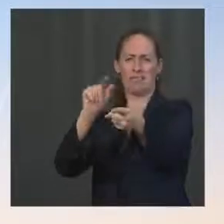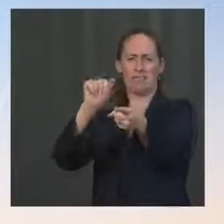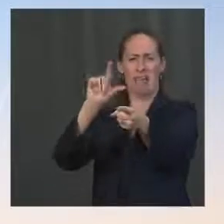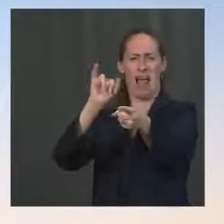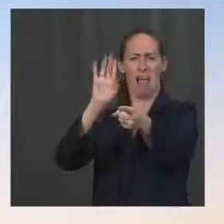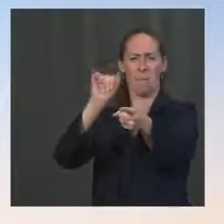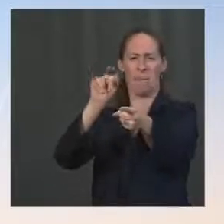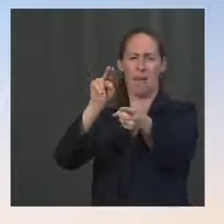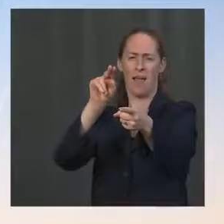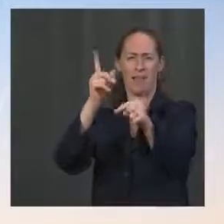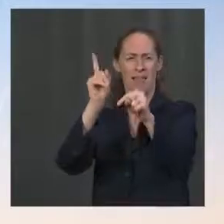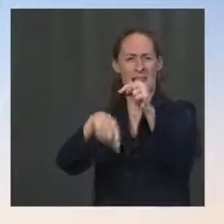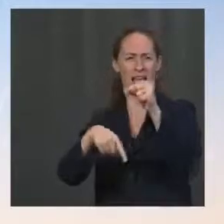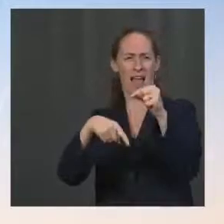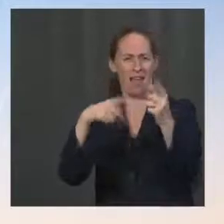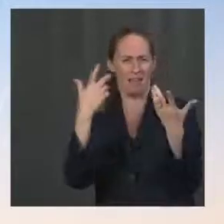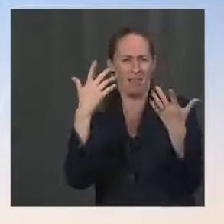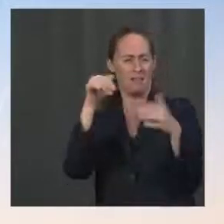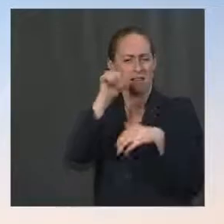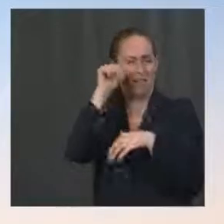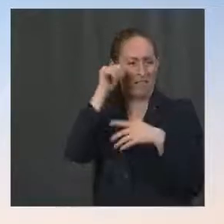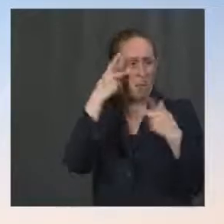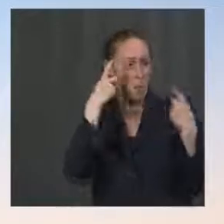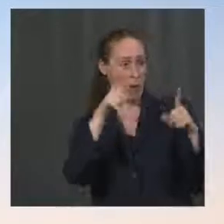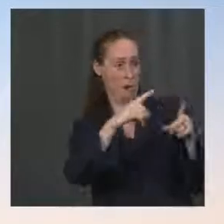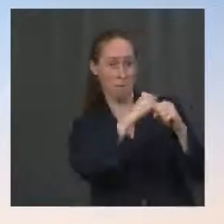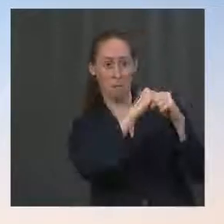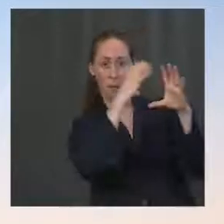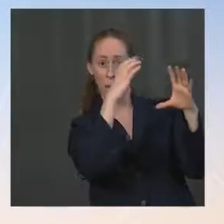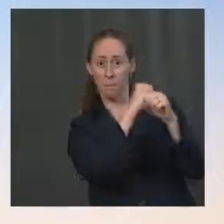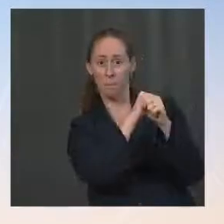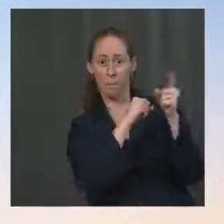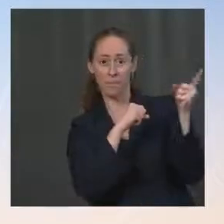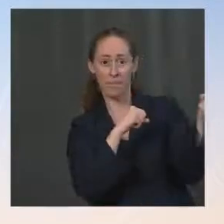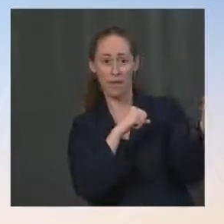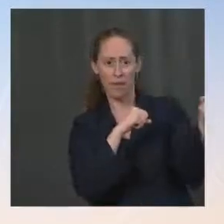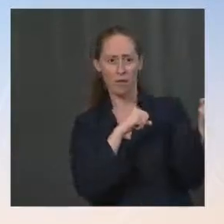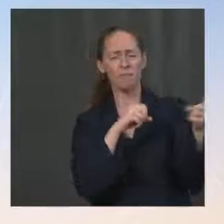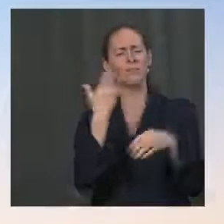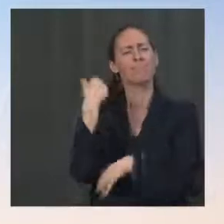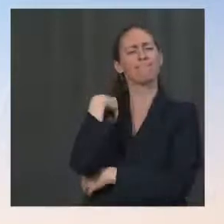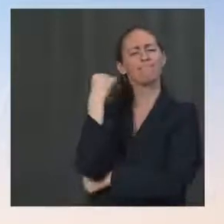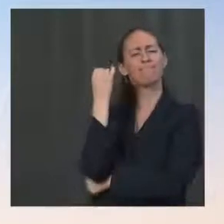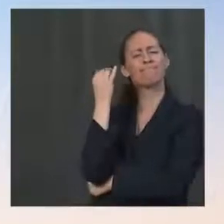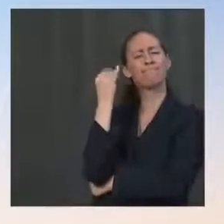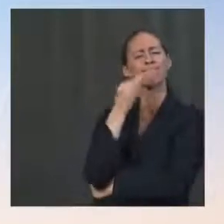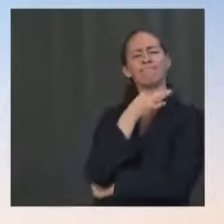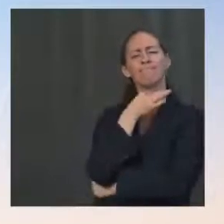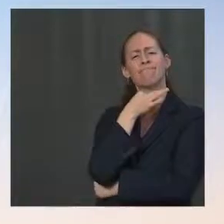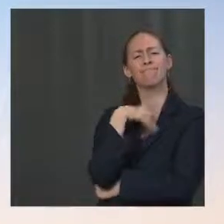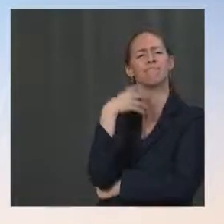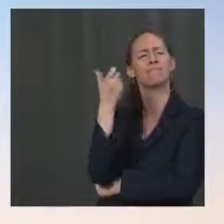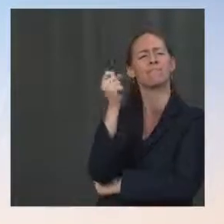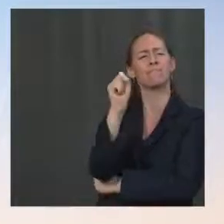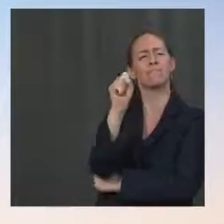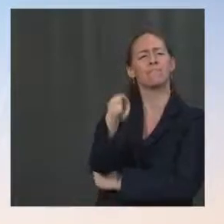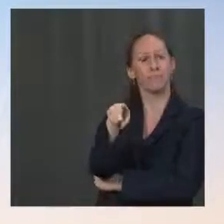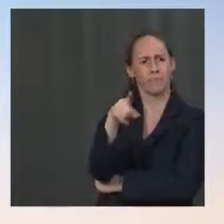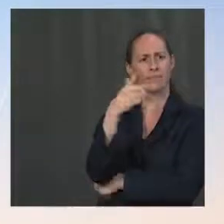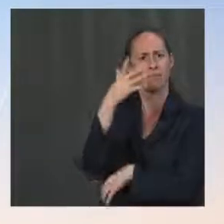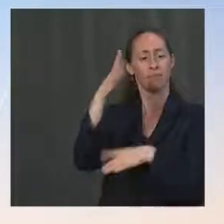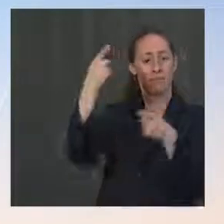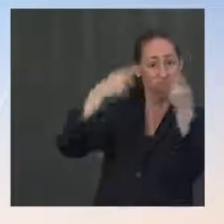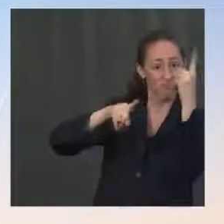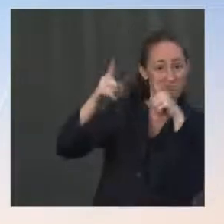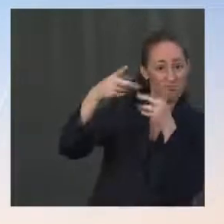attack yesterday. I don't want to get a semantic debate about the word trust, but I guess my question is the coordination with the Taliban best